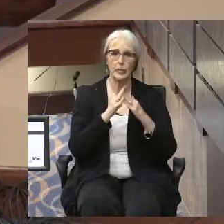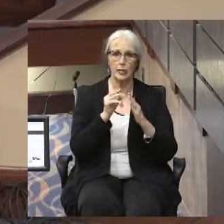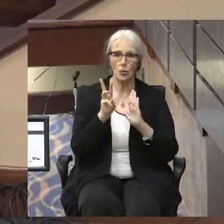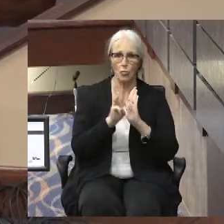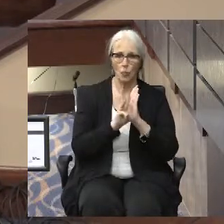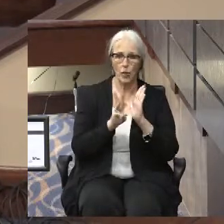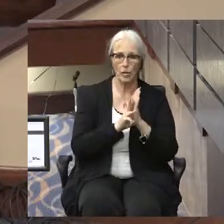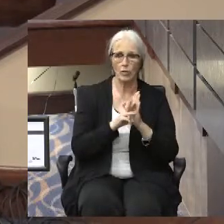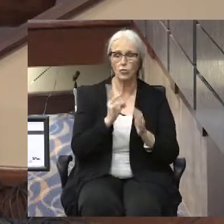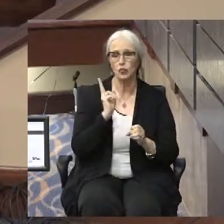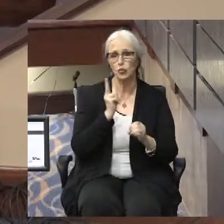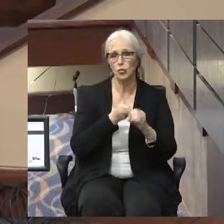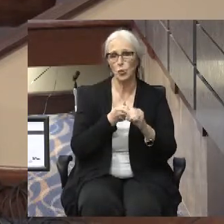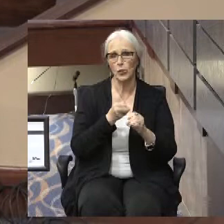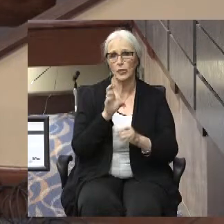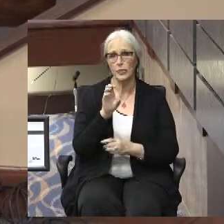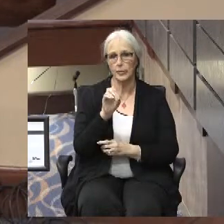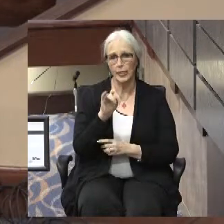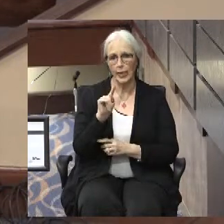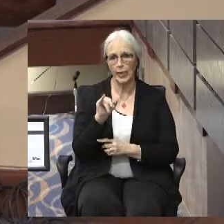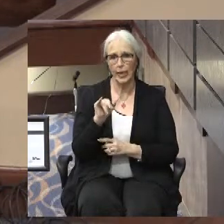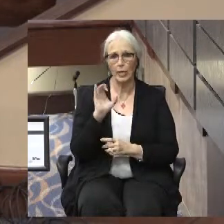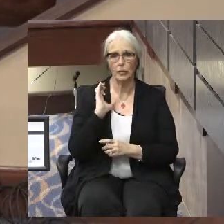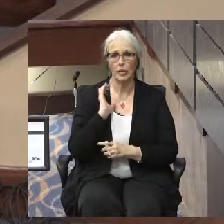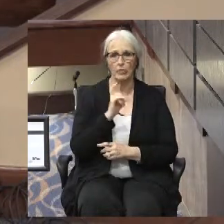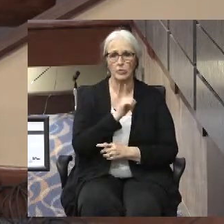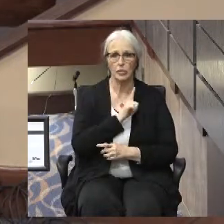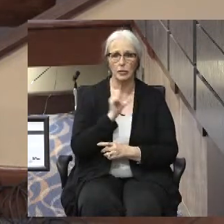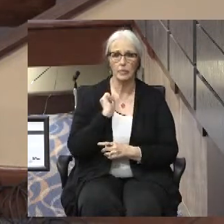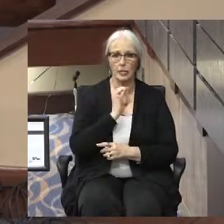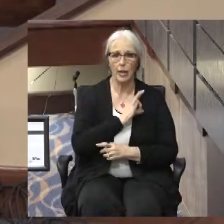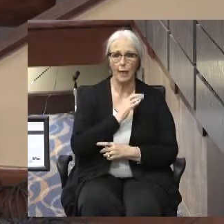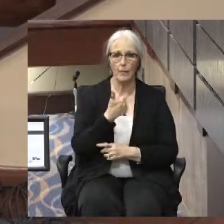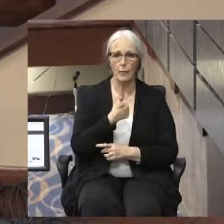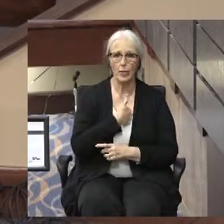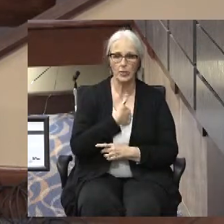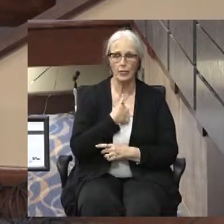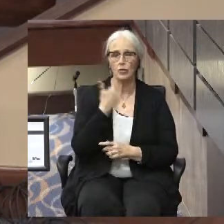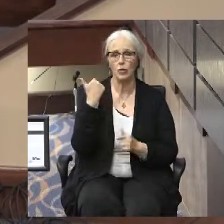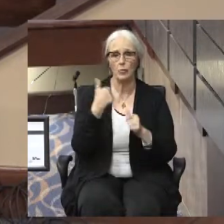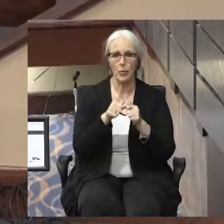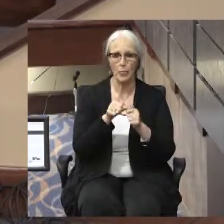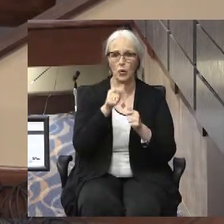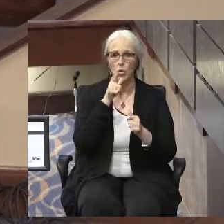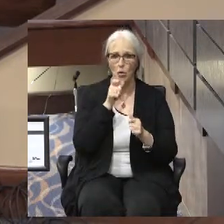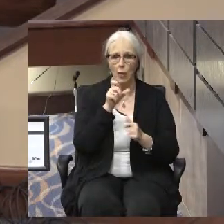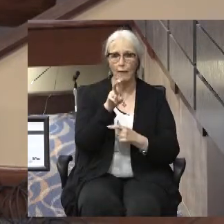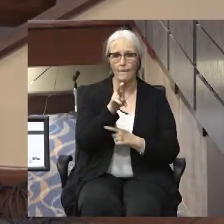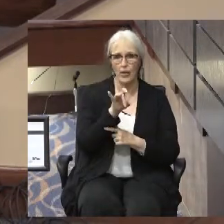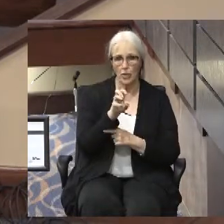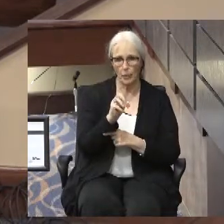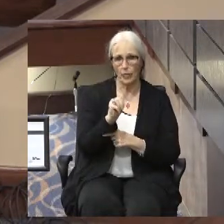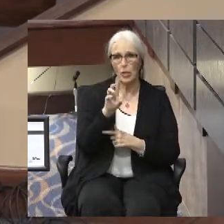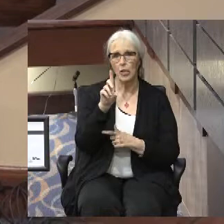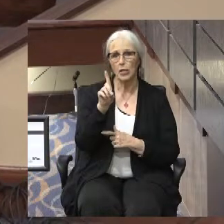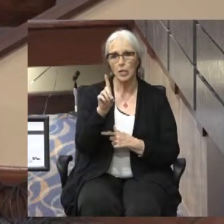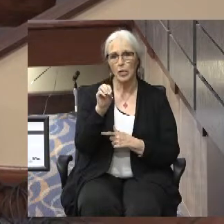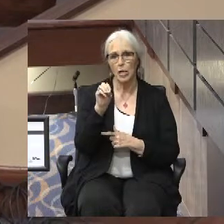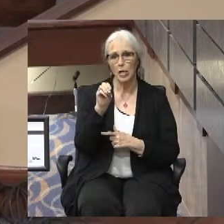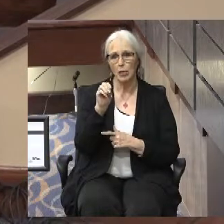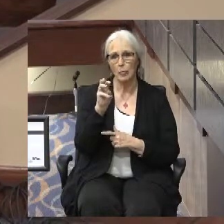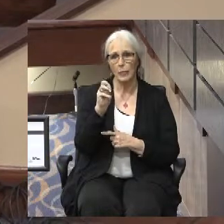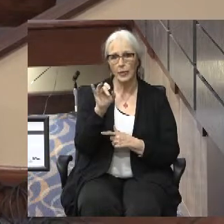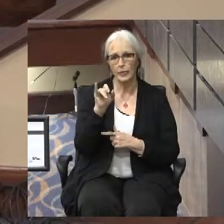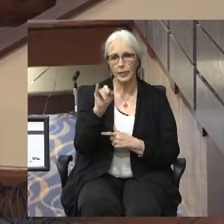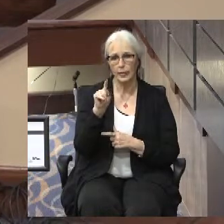with the city council, city staff, and me in remembering those who have been victims of domestic violence.